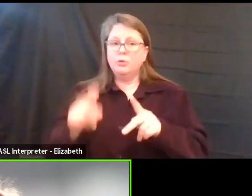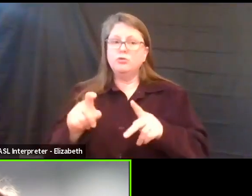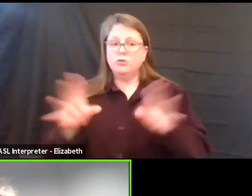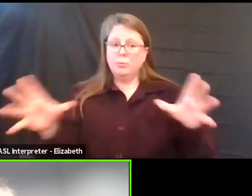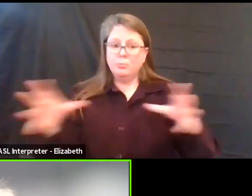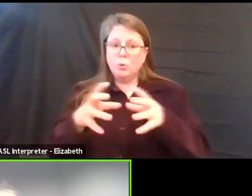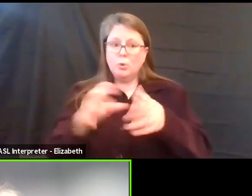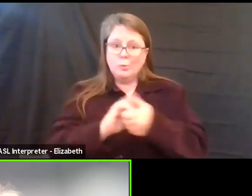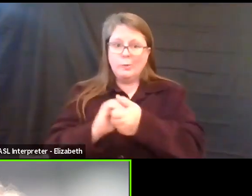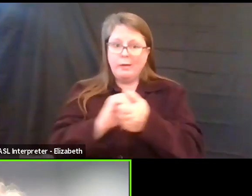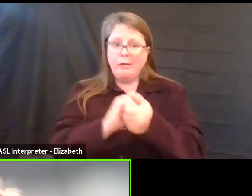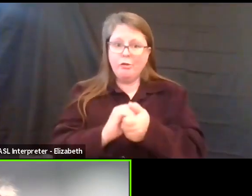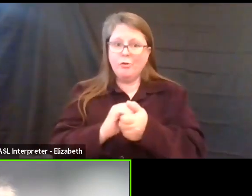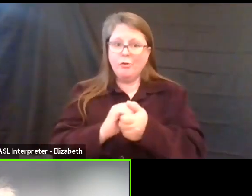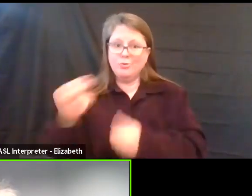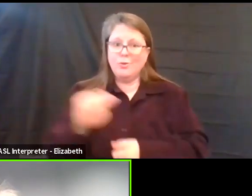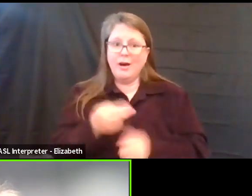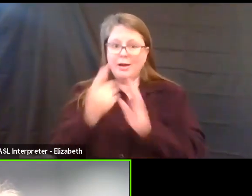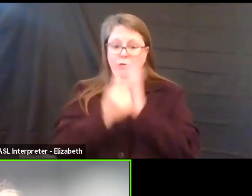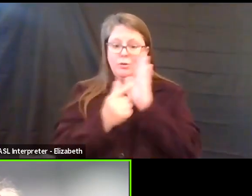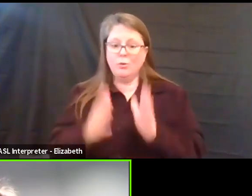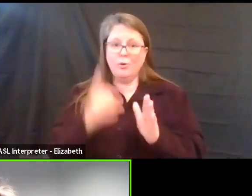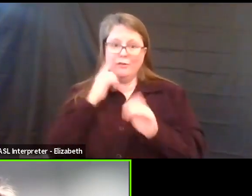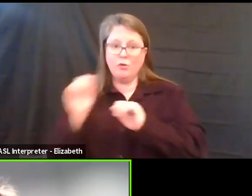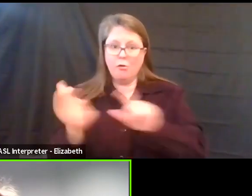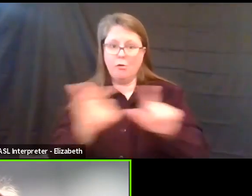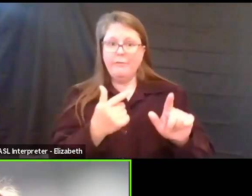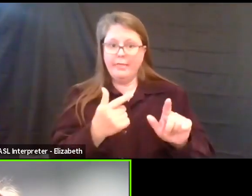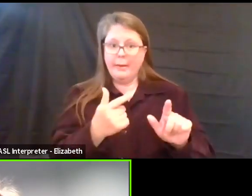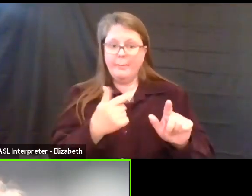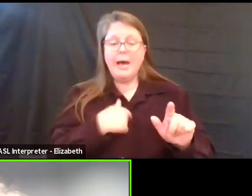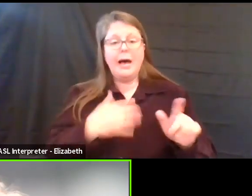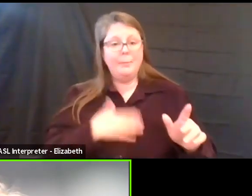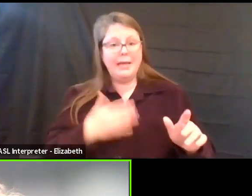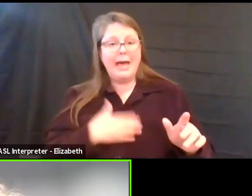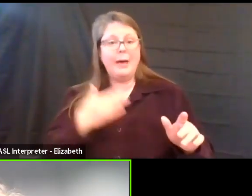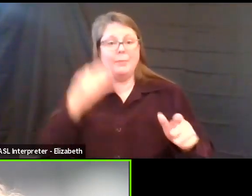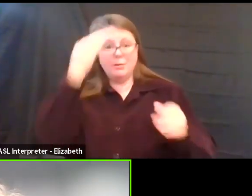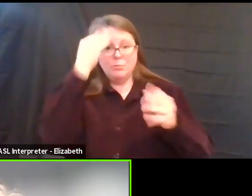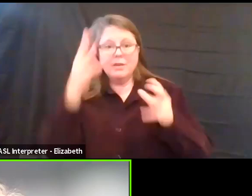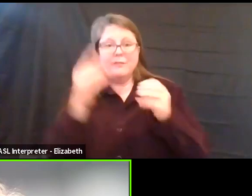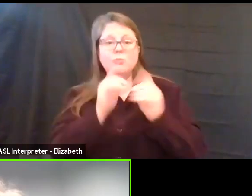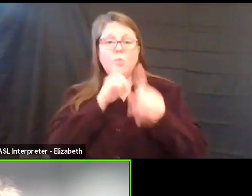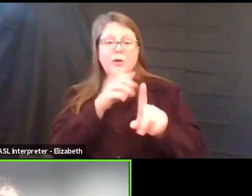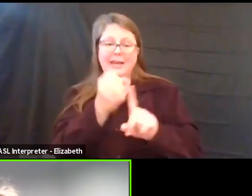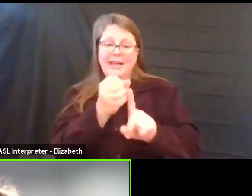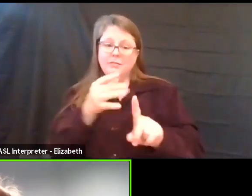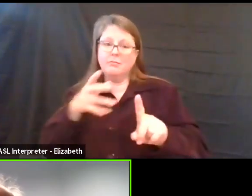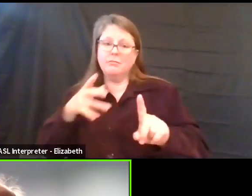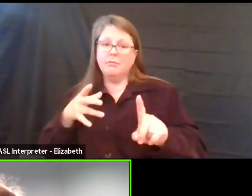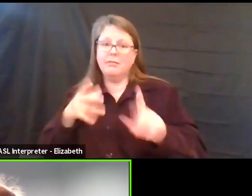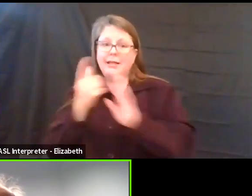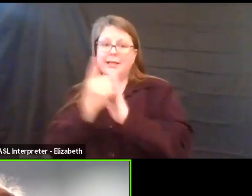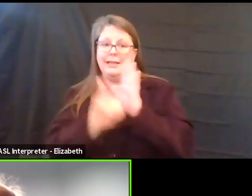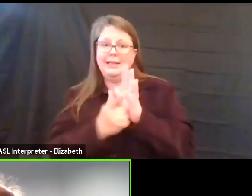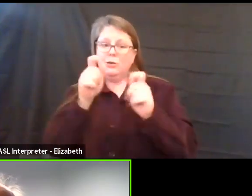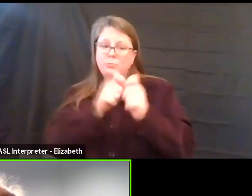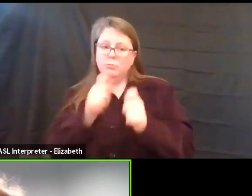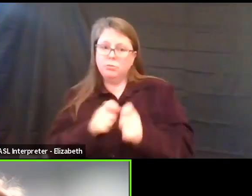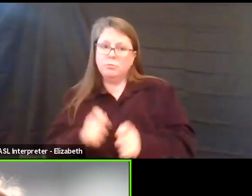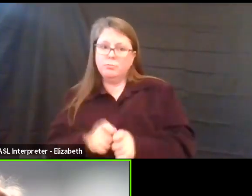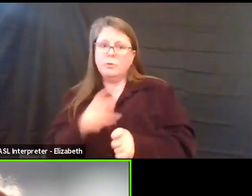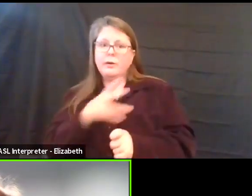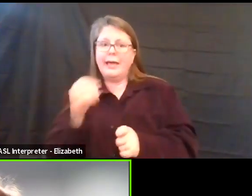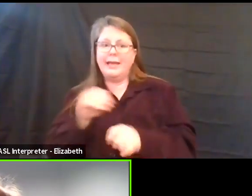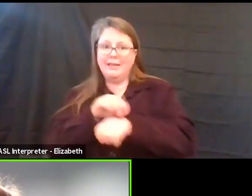answer with more legalese that we can post on Representative Marsh's page. And I think we also ought